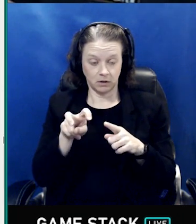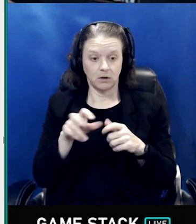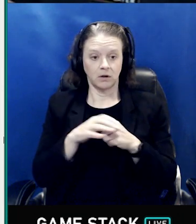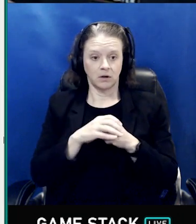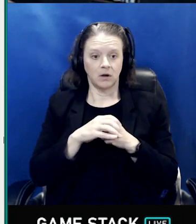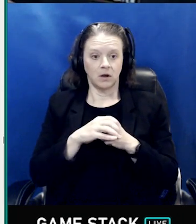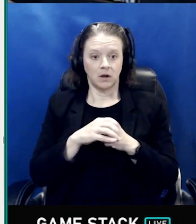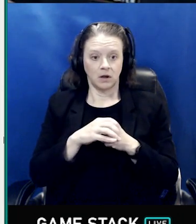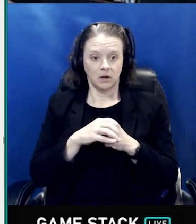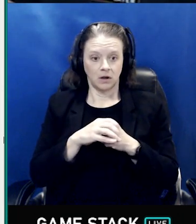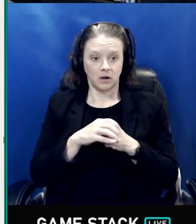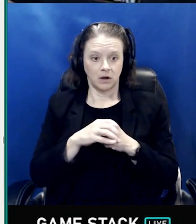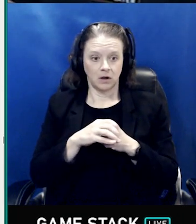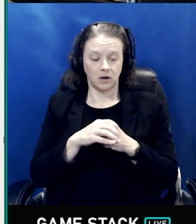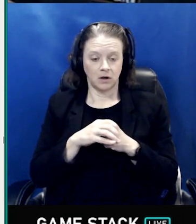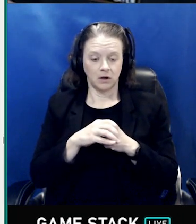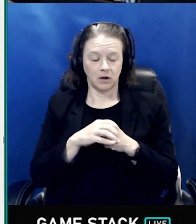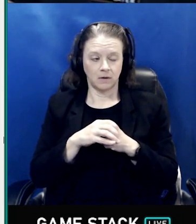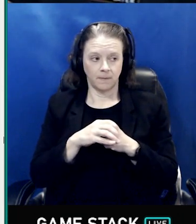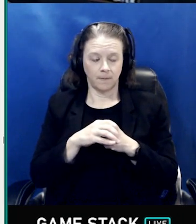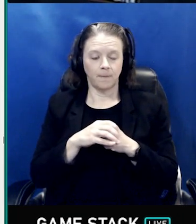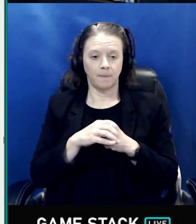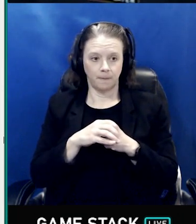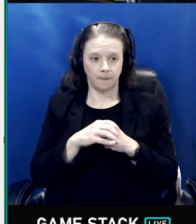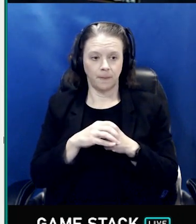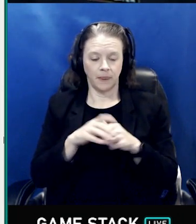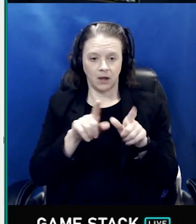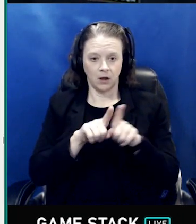logs automatically ingested into ADX cluster.